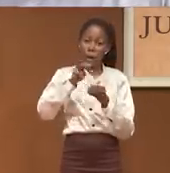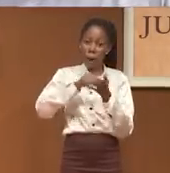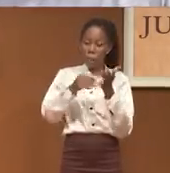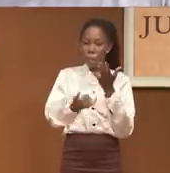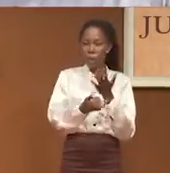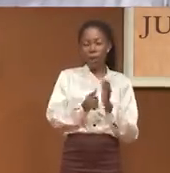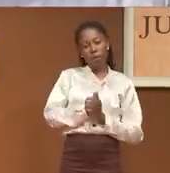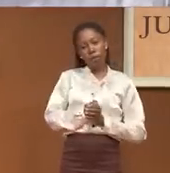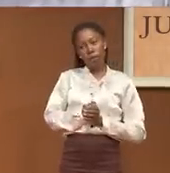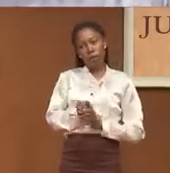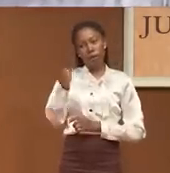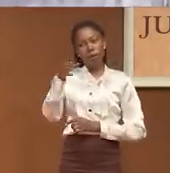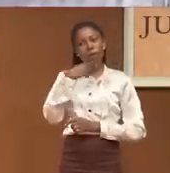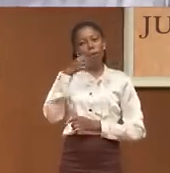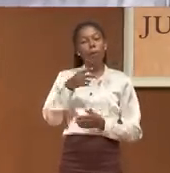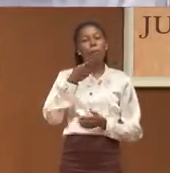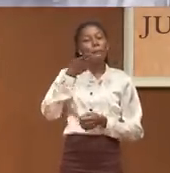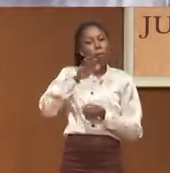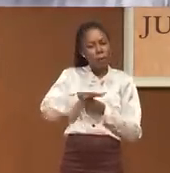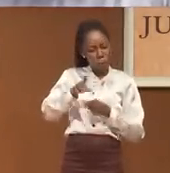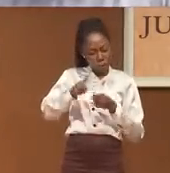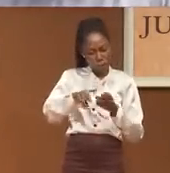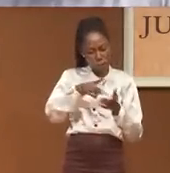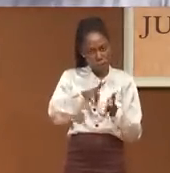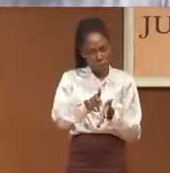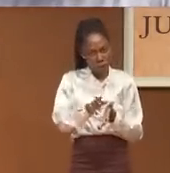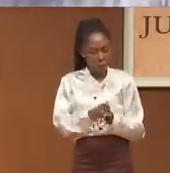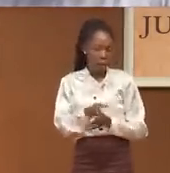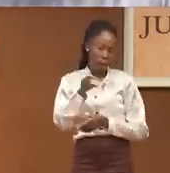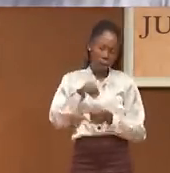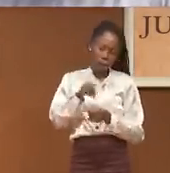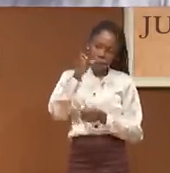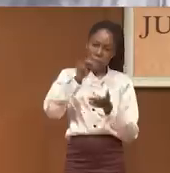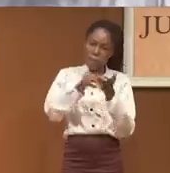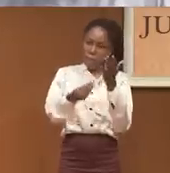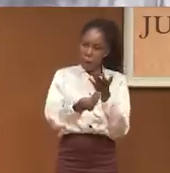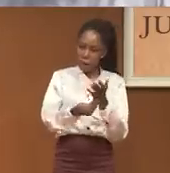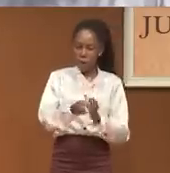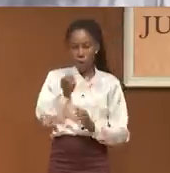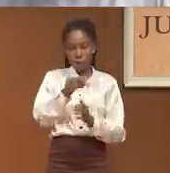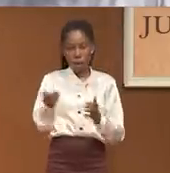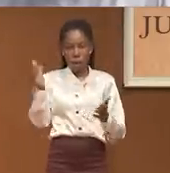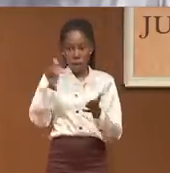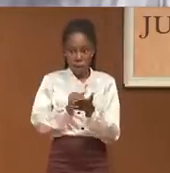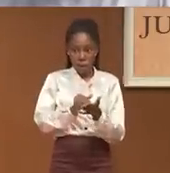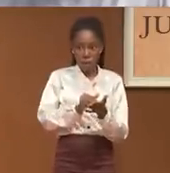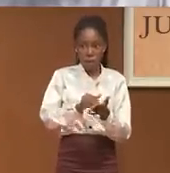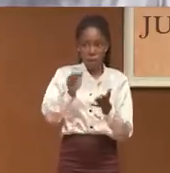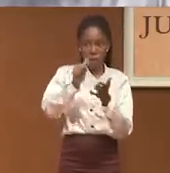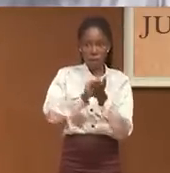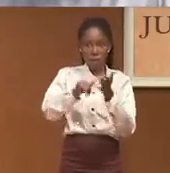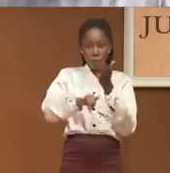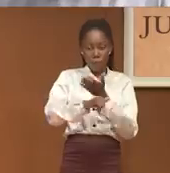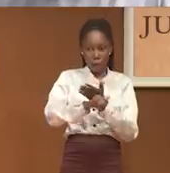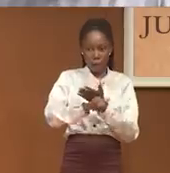And I said, you promised to pay me by end of March 2021. It was then, in May, he made another